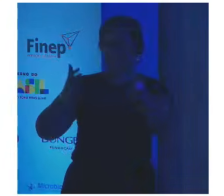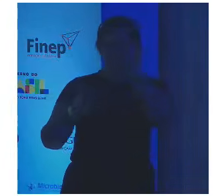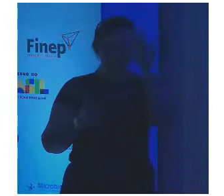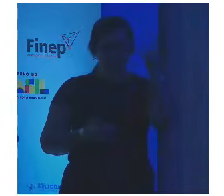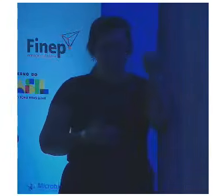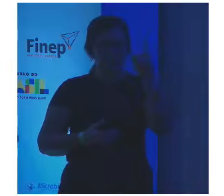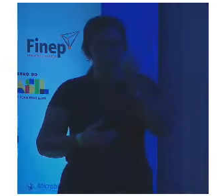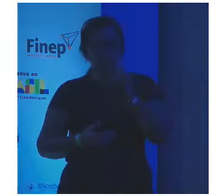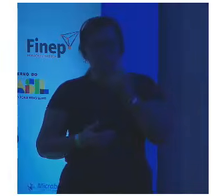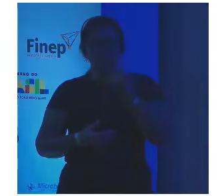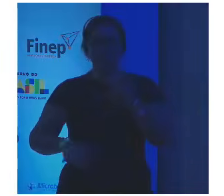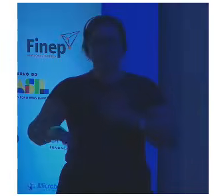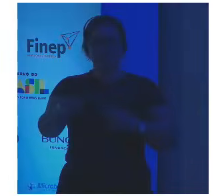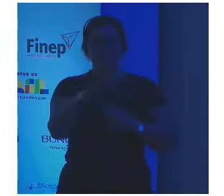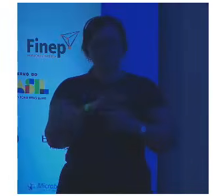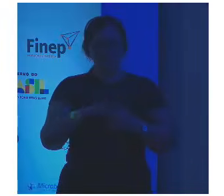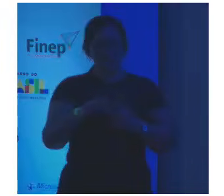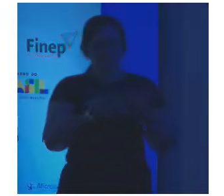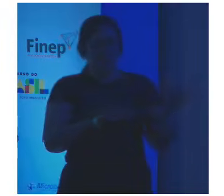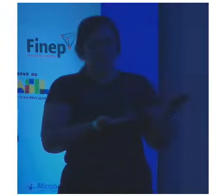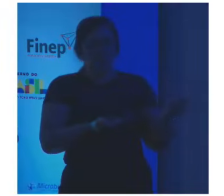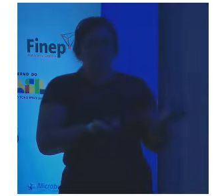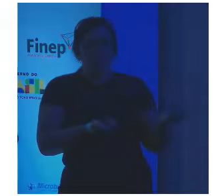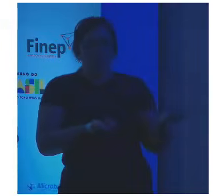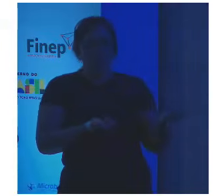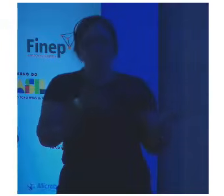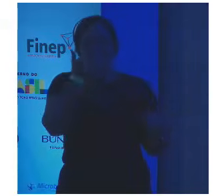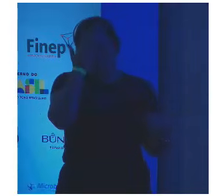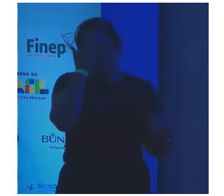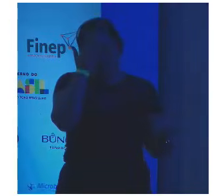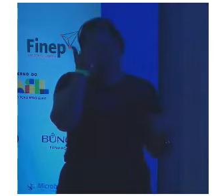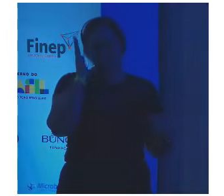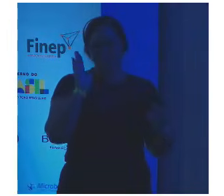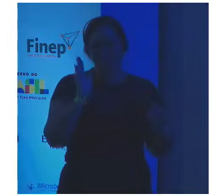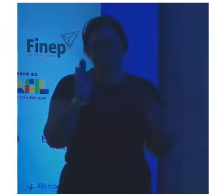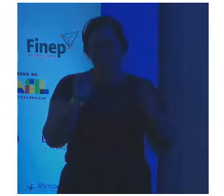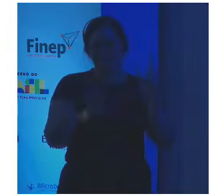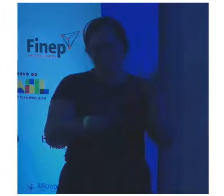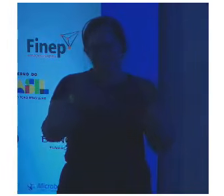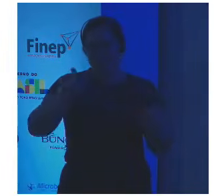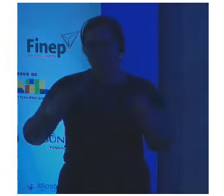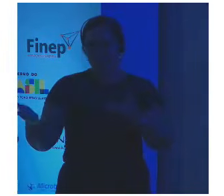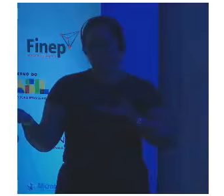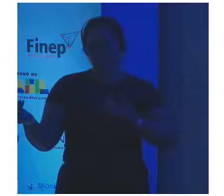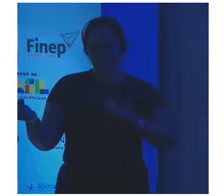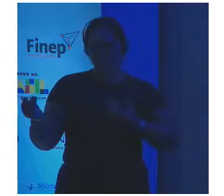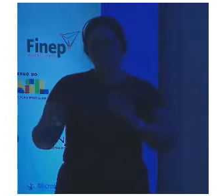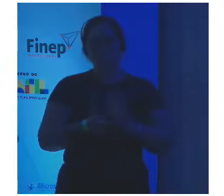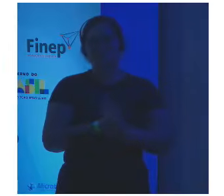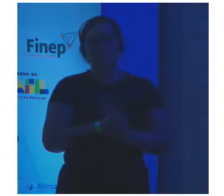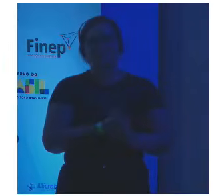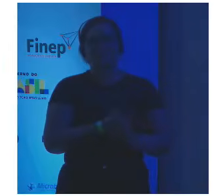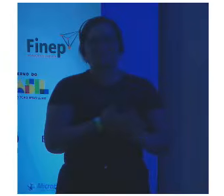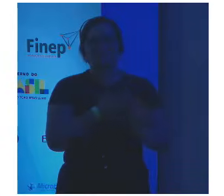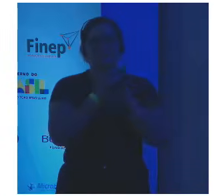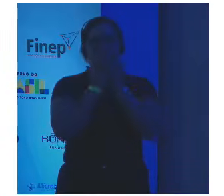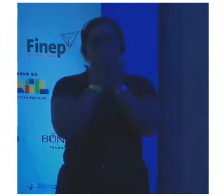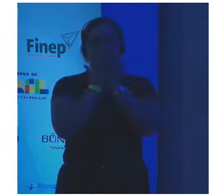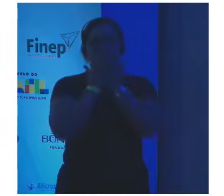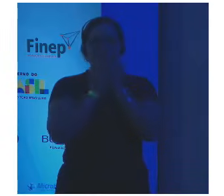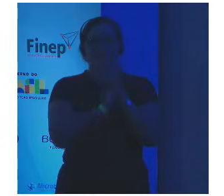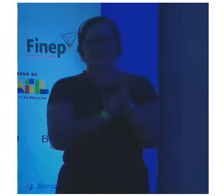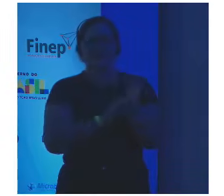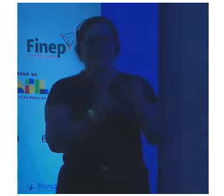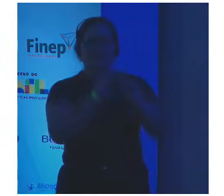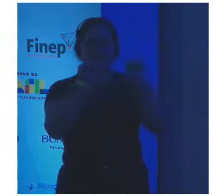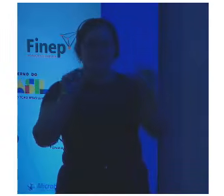guy, you know how they are. And he has done something with the global ocean forecast system based